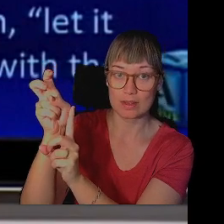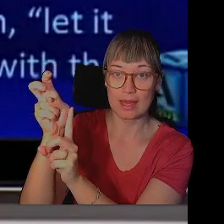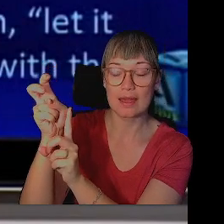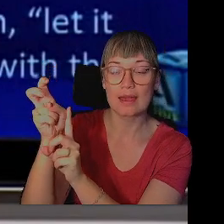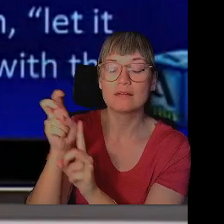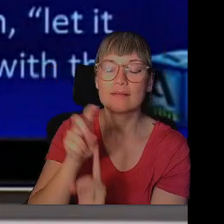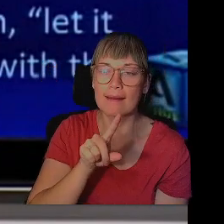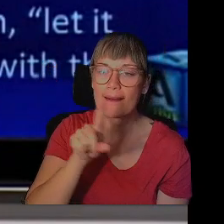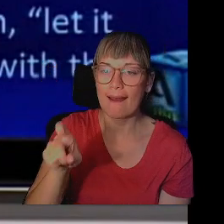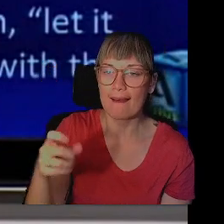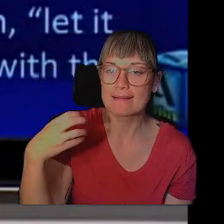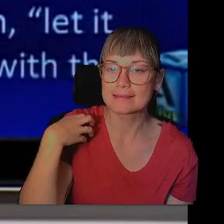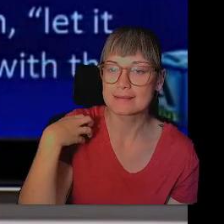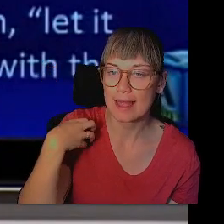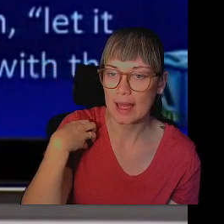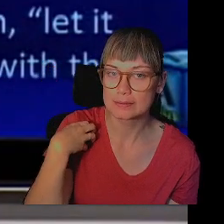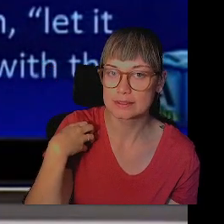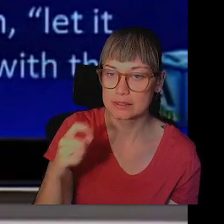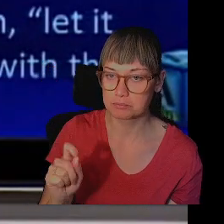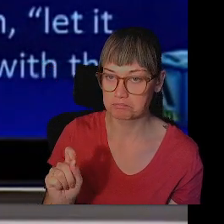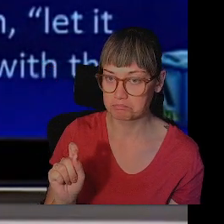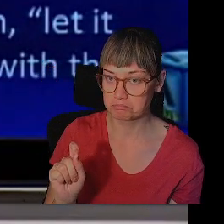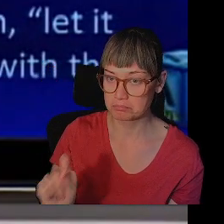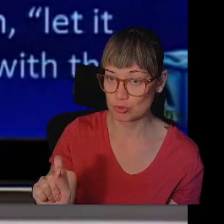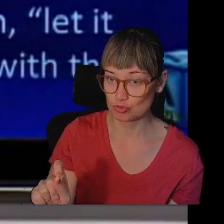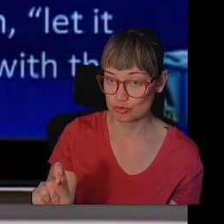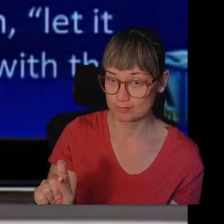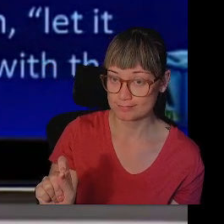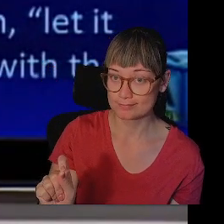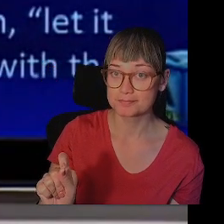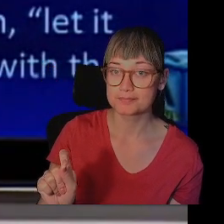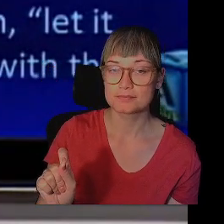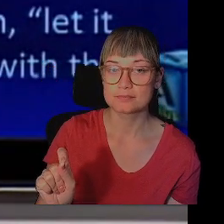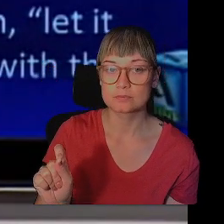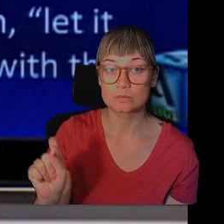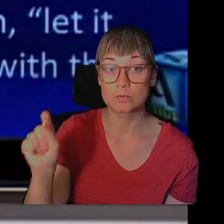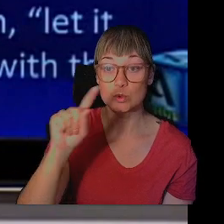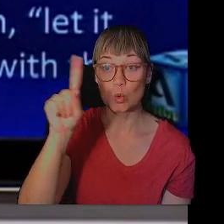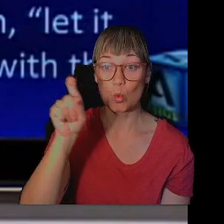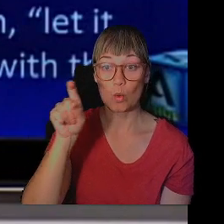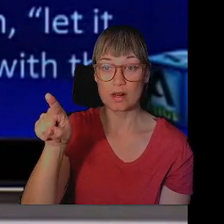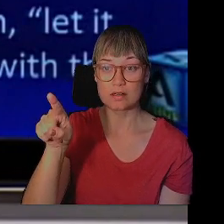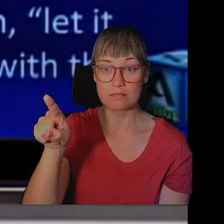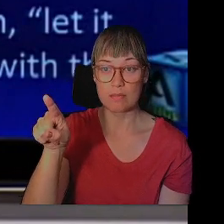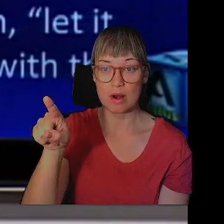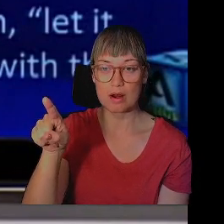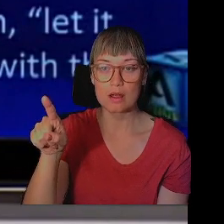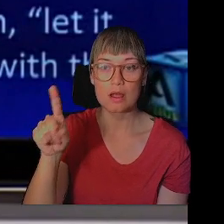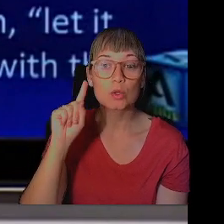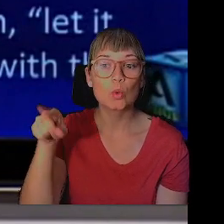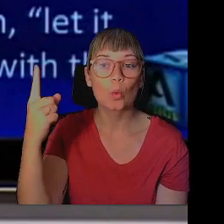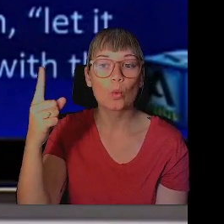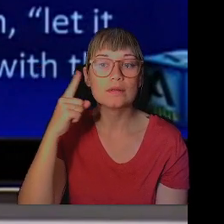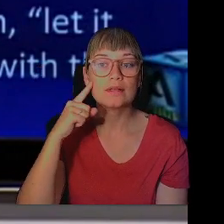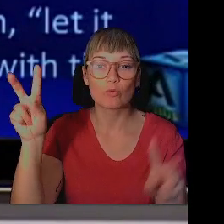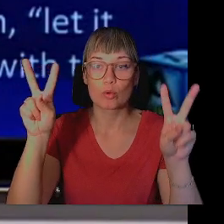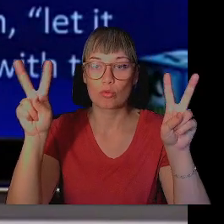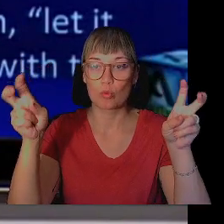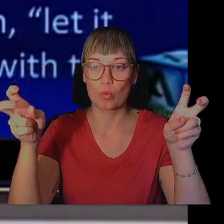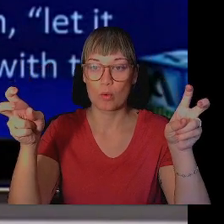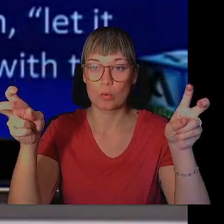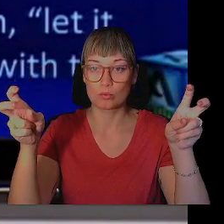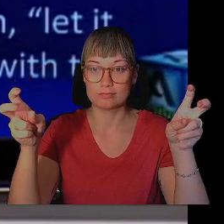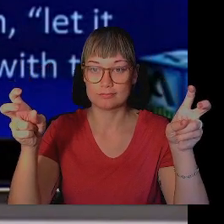of the sentence, right? This question mark only punctuates the quote, what the person said. And here